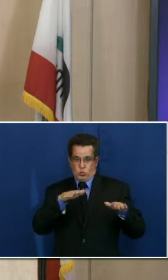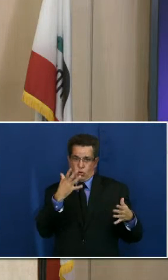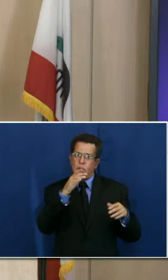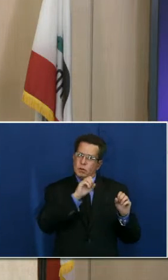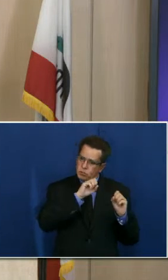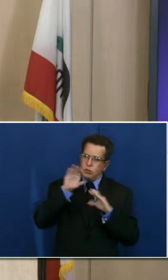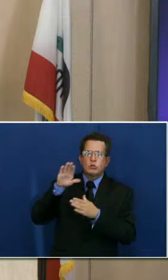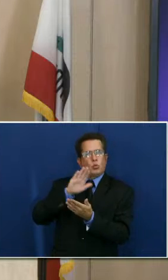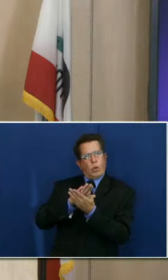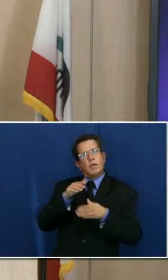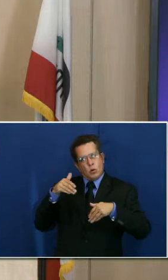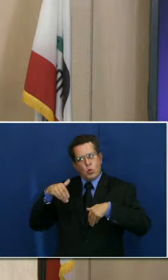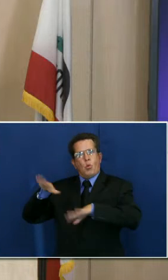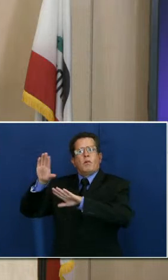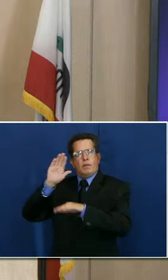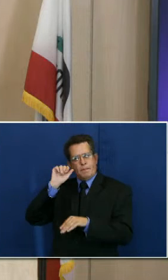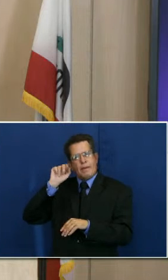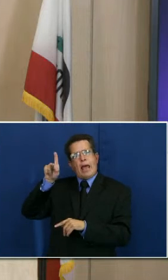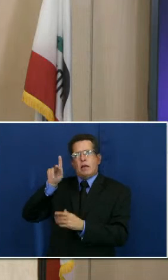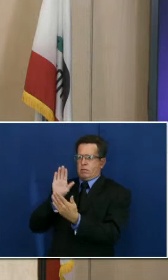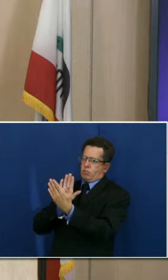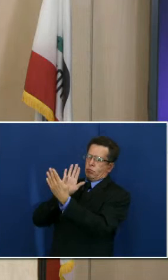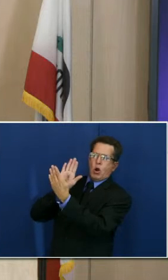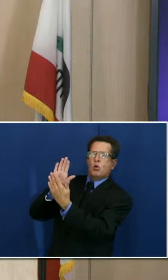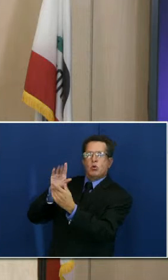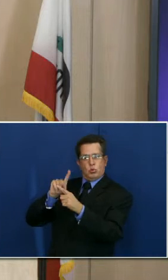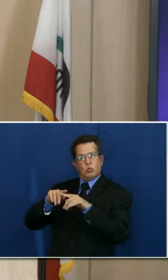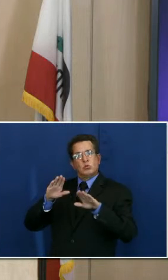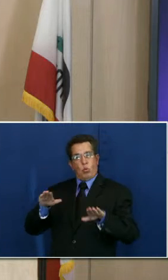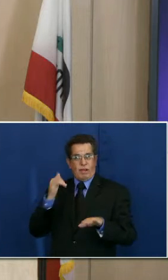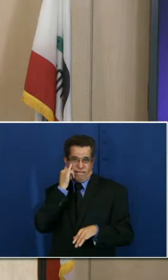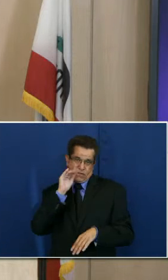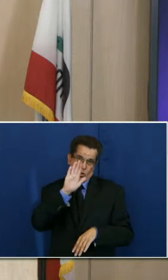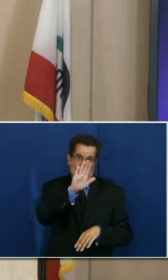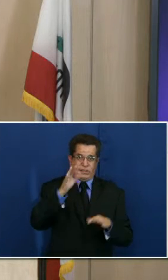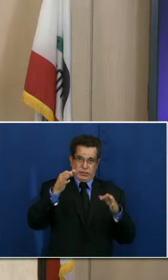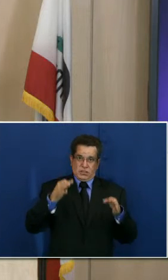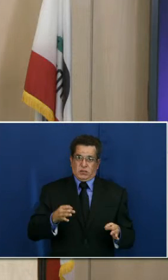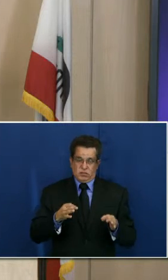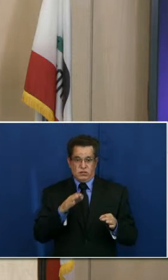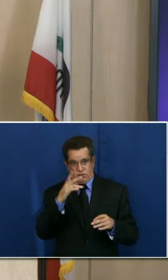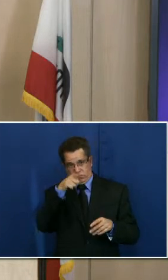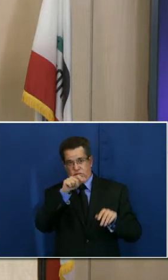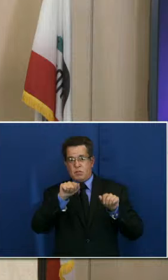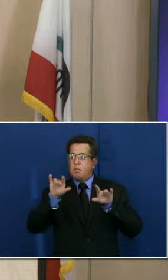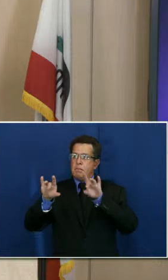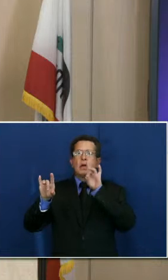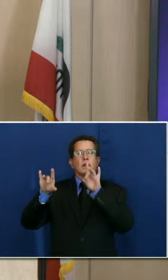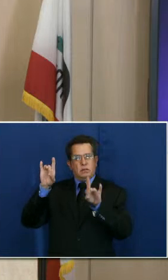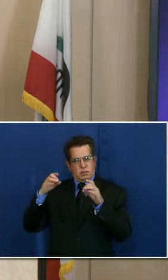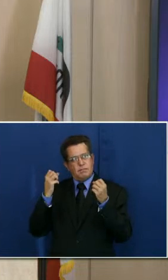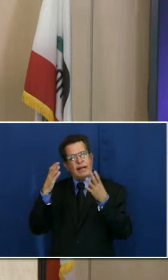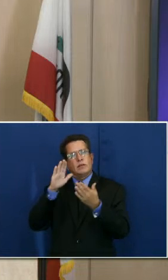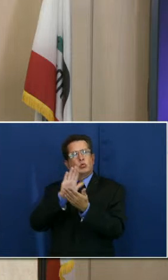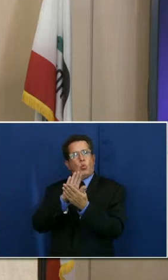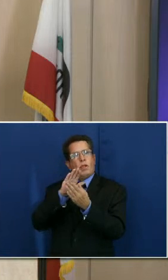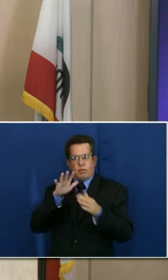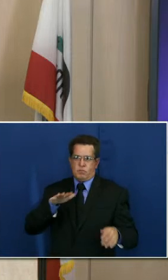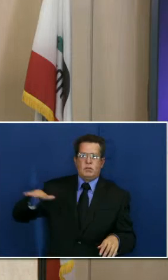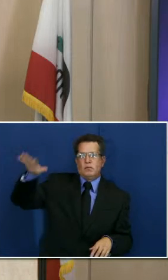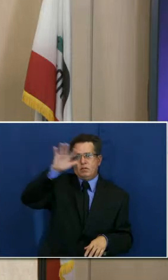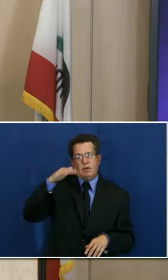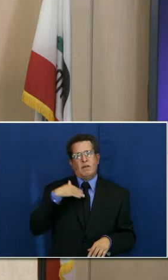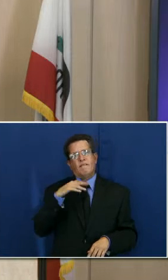send their children back to some form of in-person school. And there's obviously a lot of different schools throughout San Diego County. We have